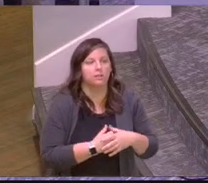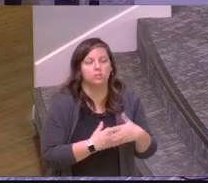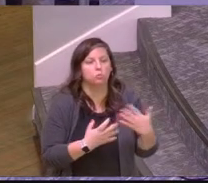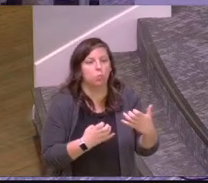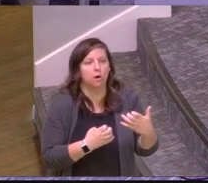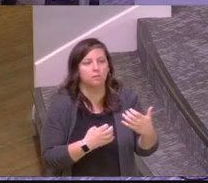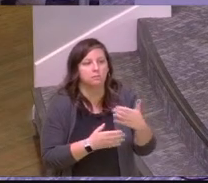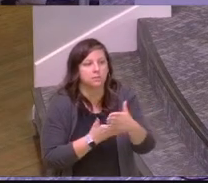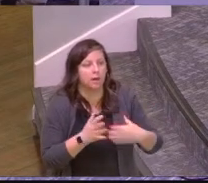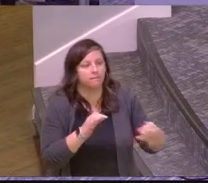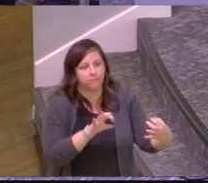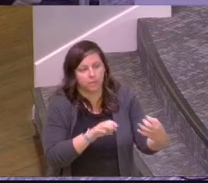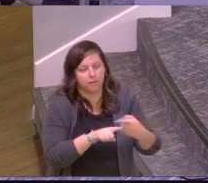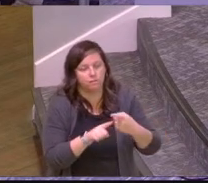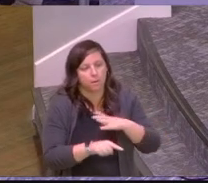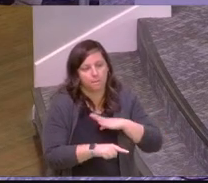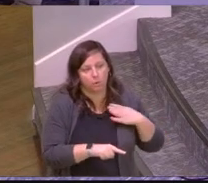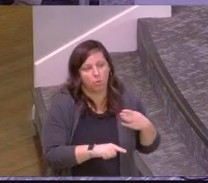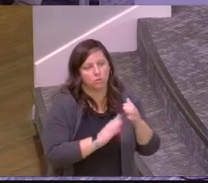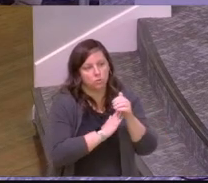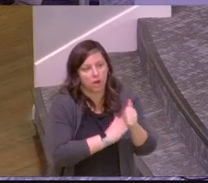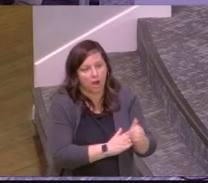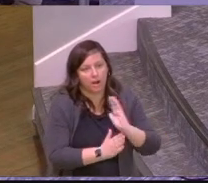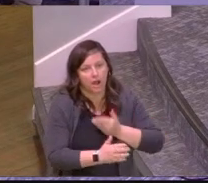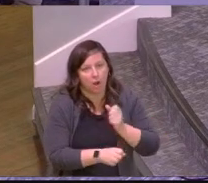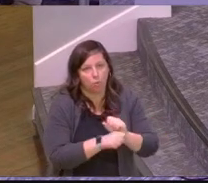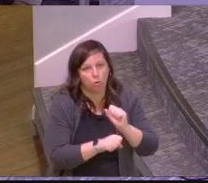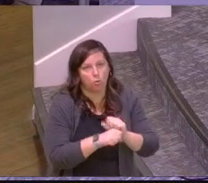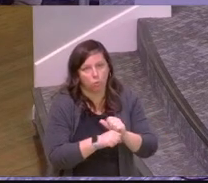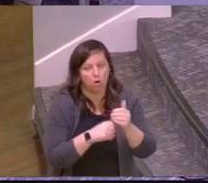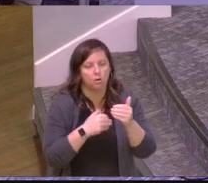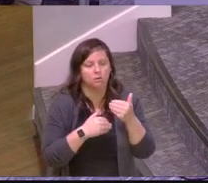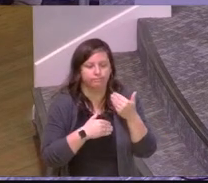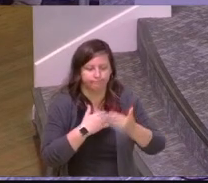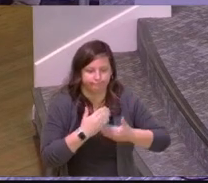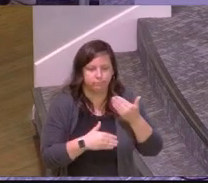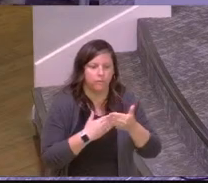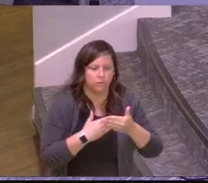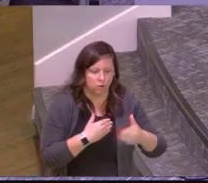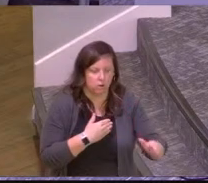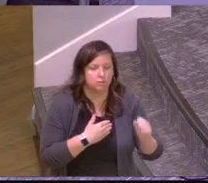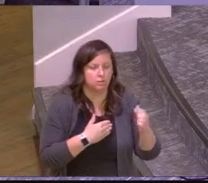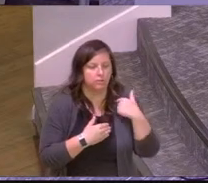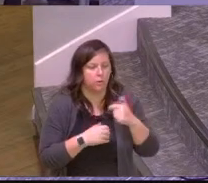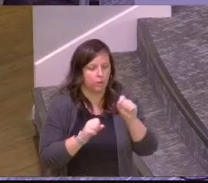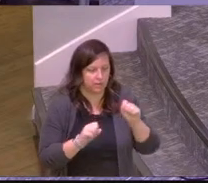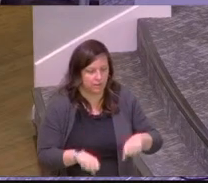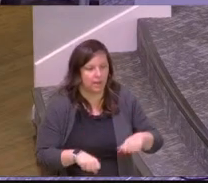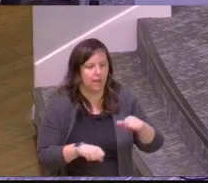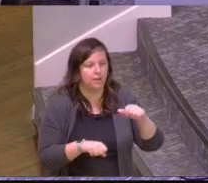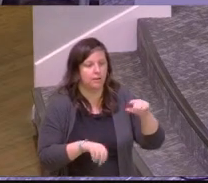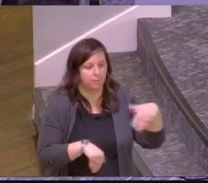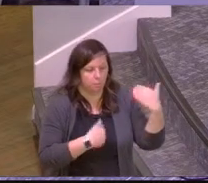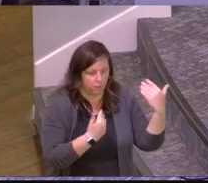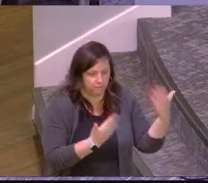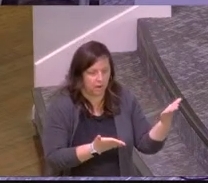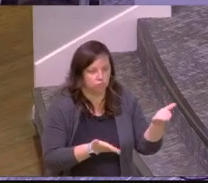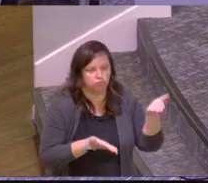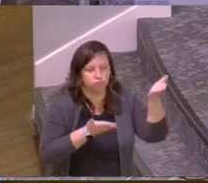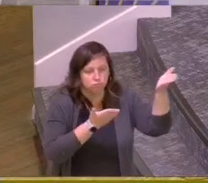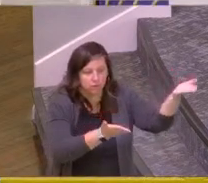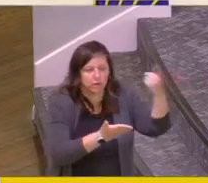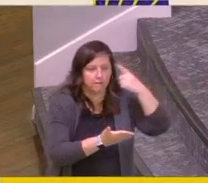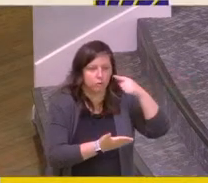to guide our work moving forward, to bring a recommendation to you all for our next steps with the West Broad